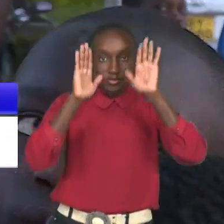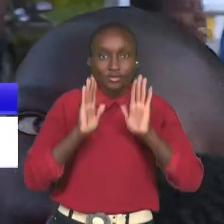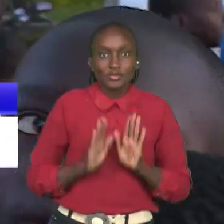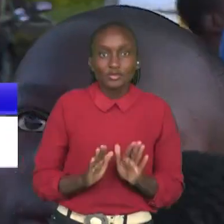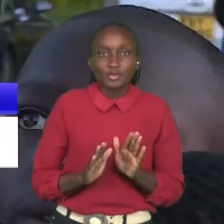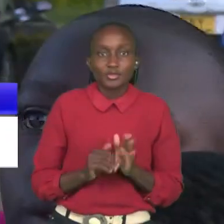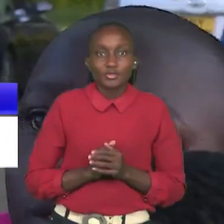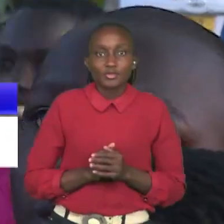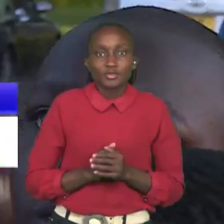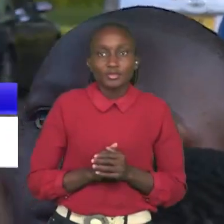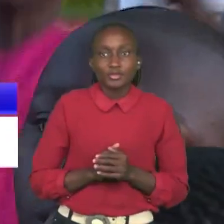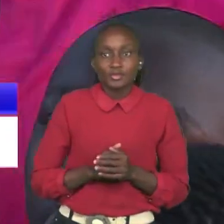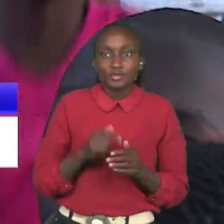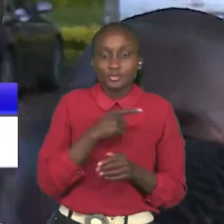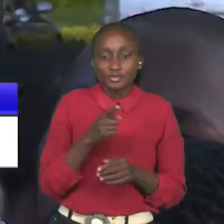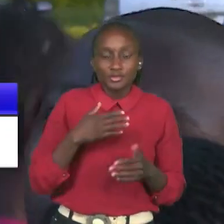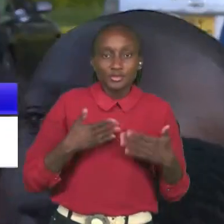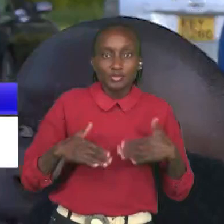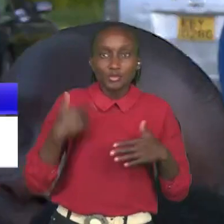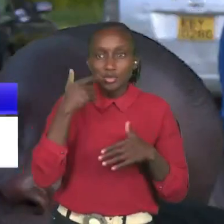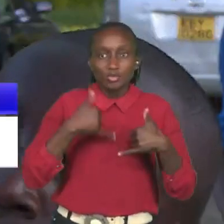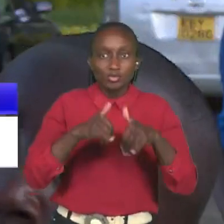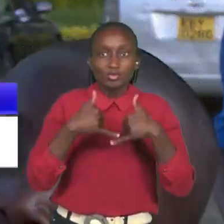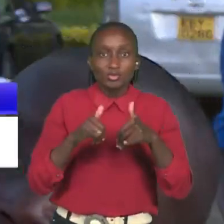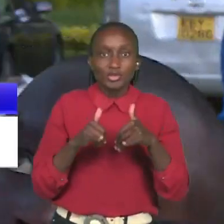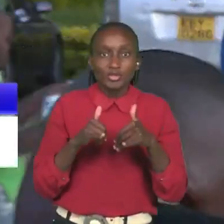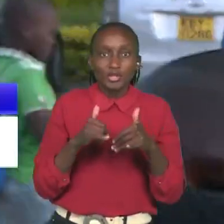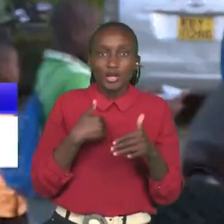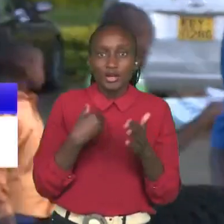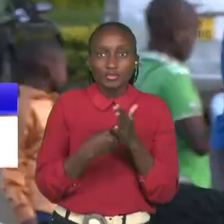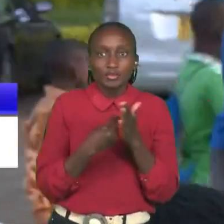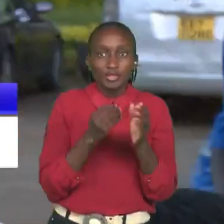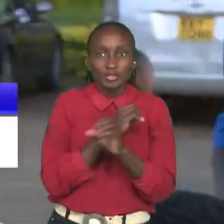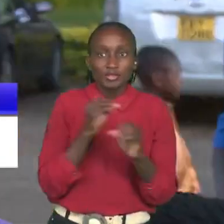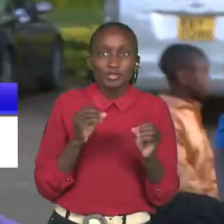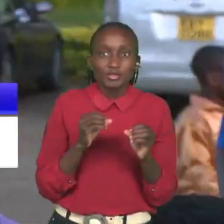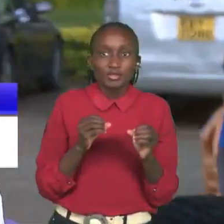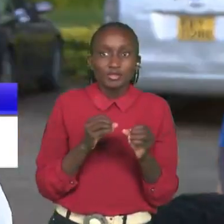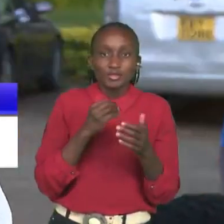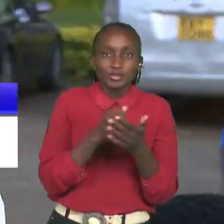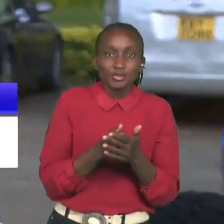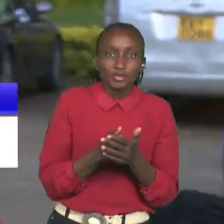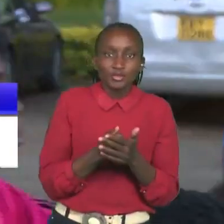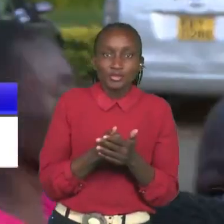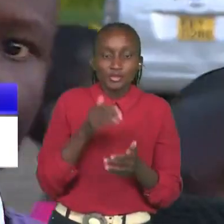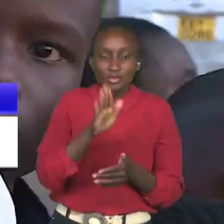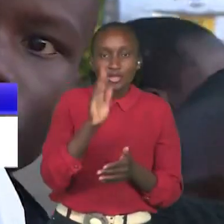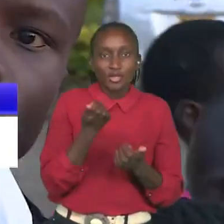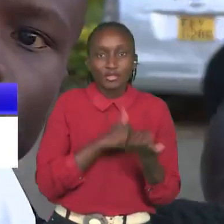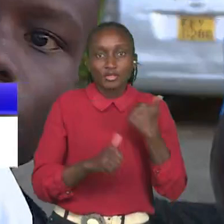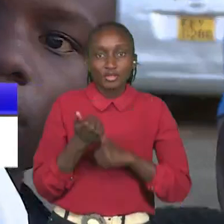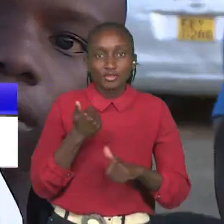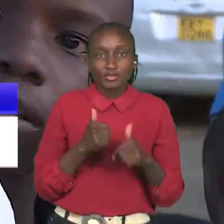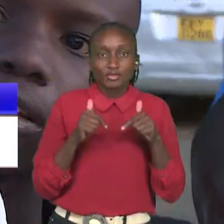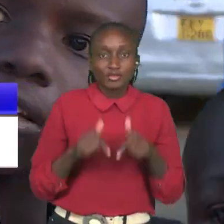we hao watu walicheza mind game, walisema wana do nini hizo hivyo. So we bought their games. So leo kuja